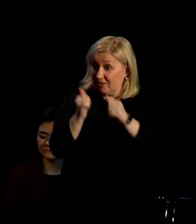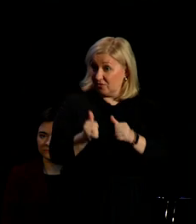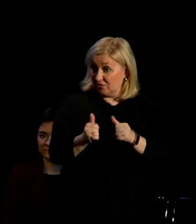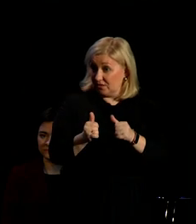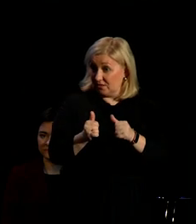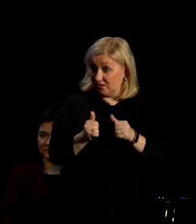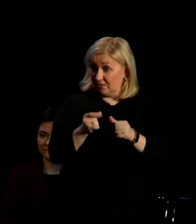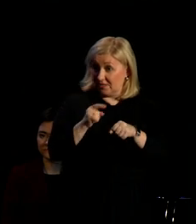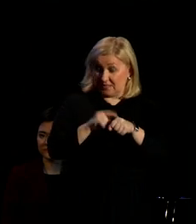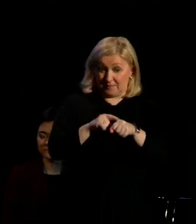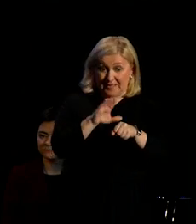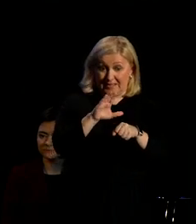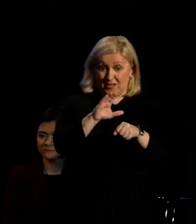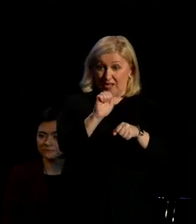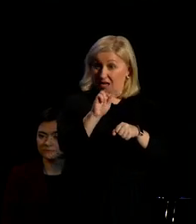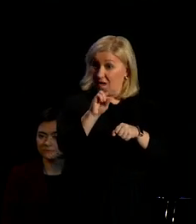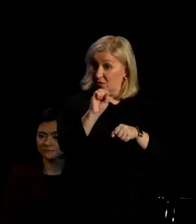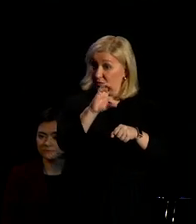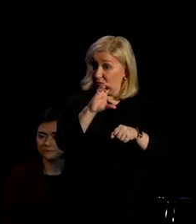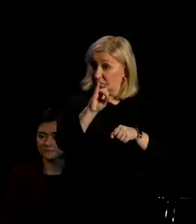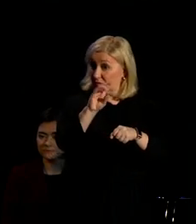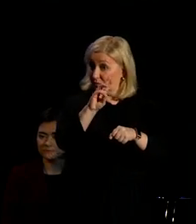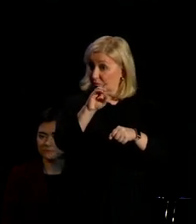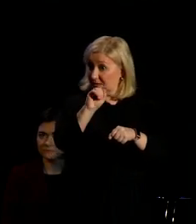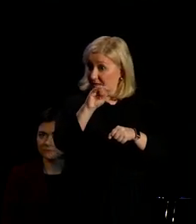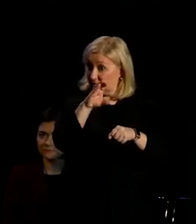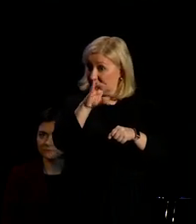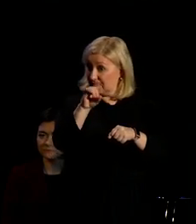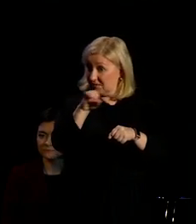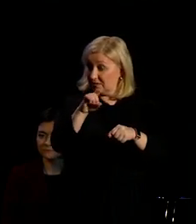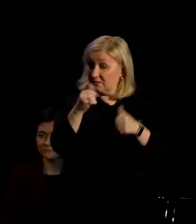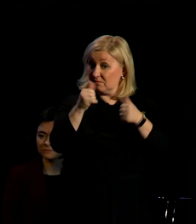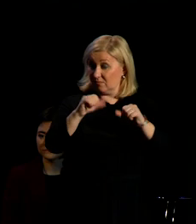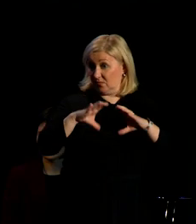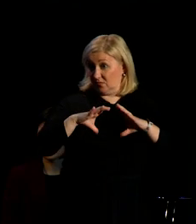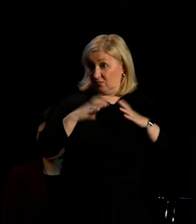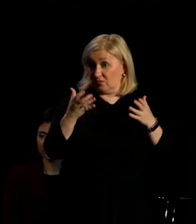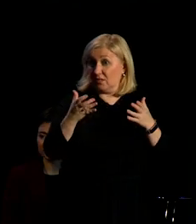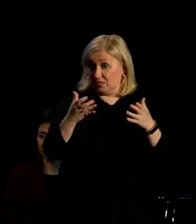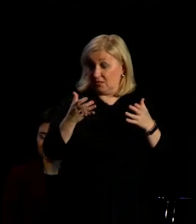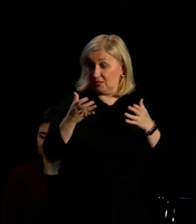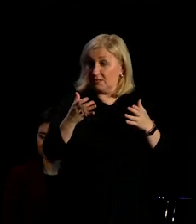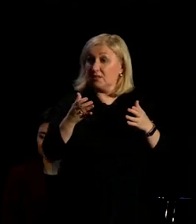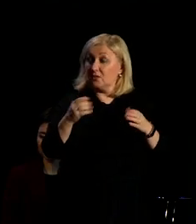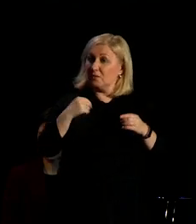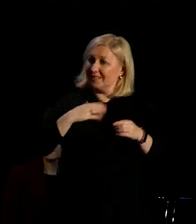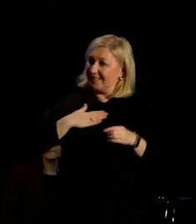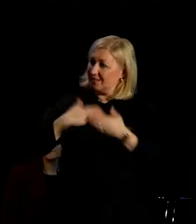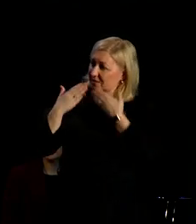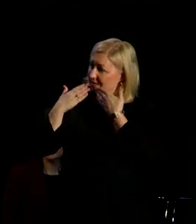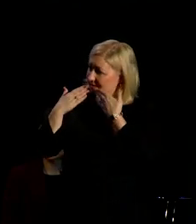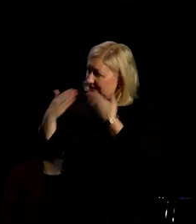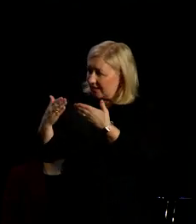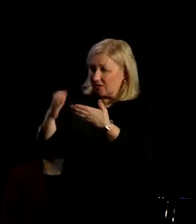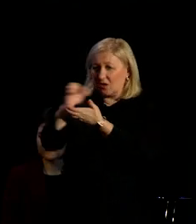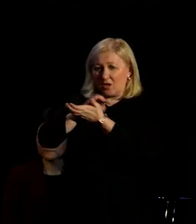Auschwitz. So may I thank the Holocaust Education Trust for its invitation and the Lord Mayor of Dublin for